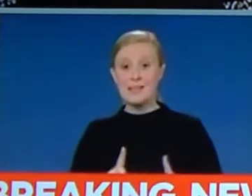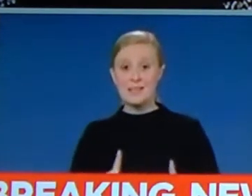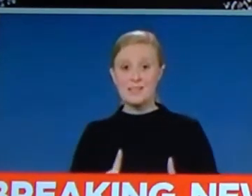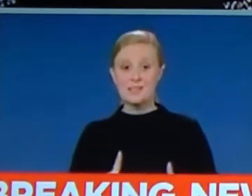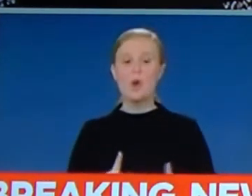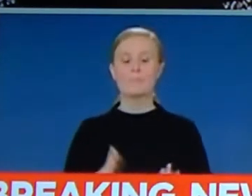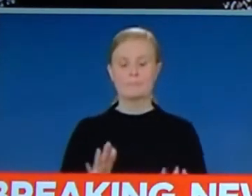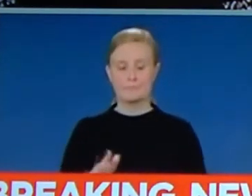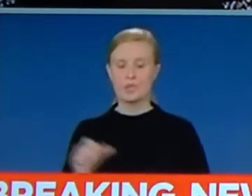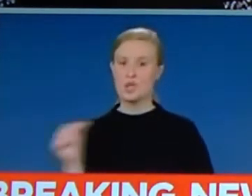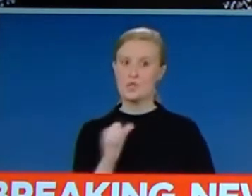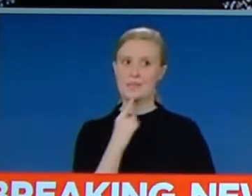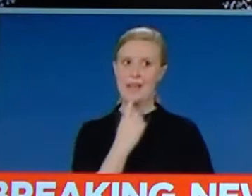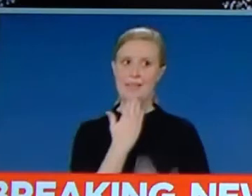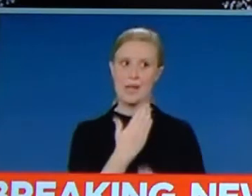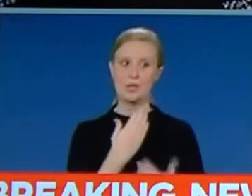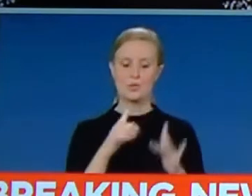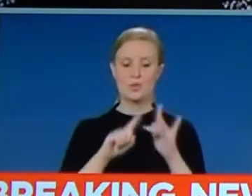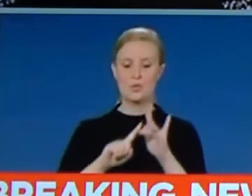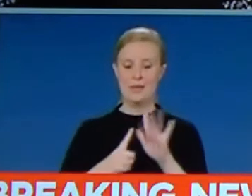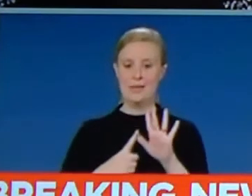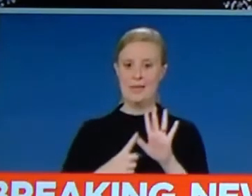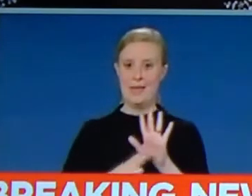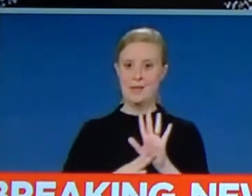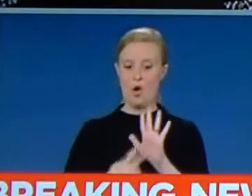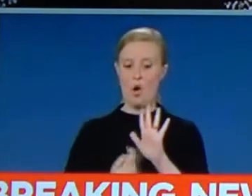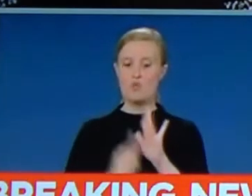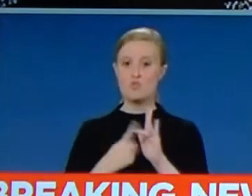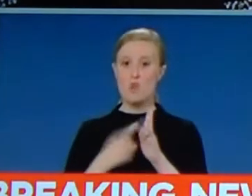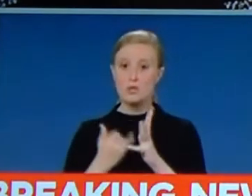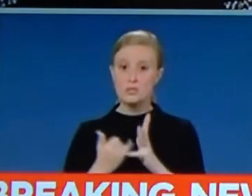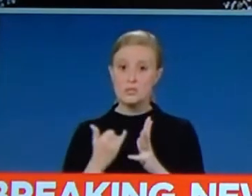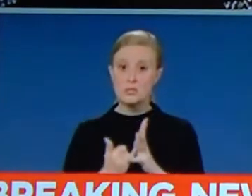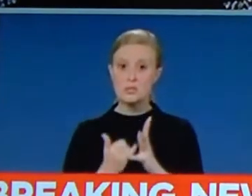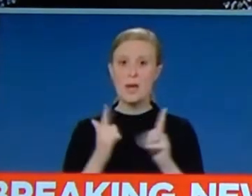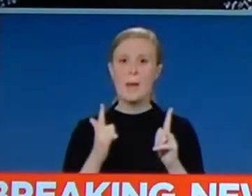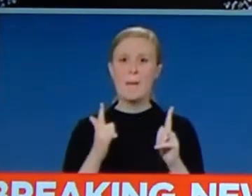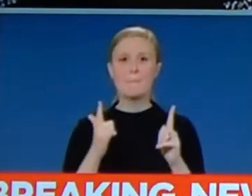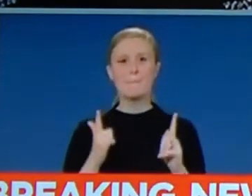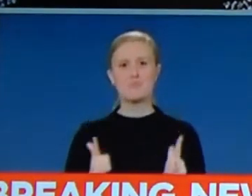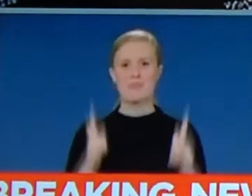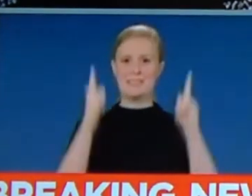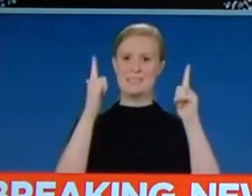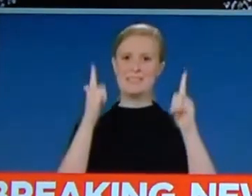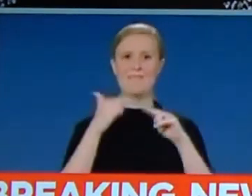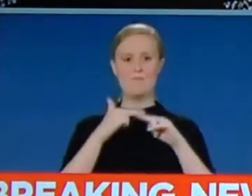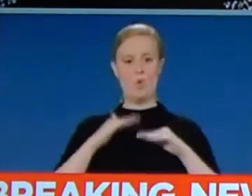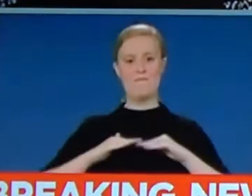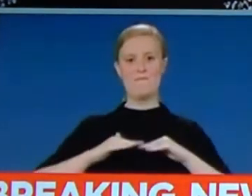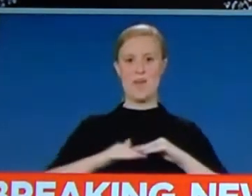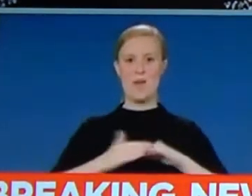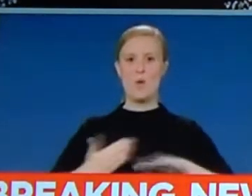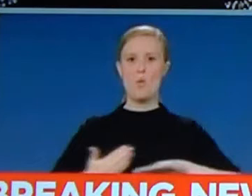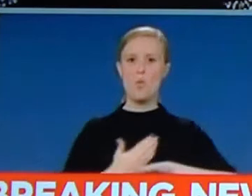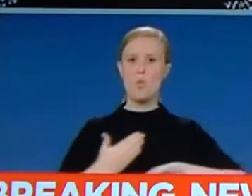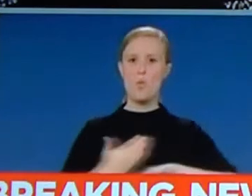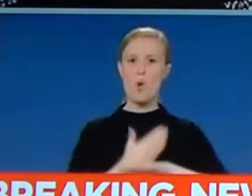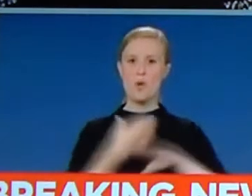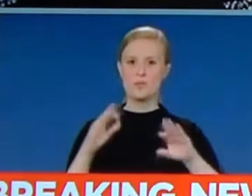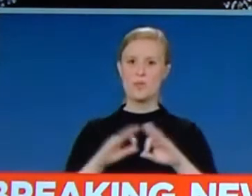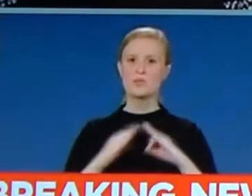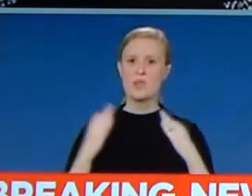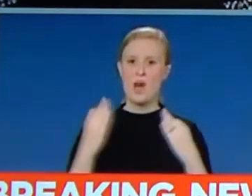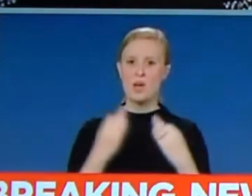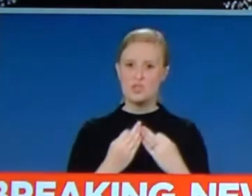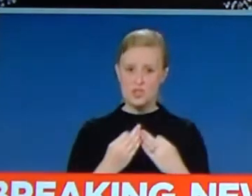President of the Fair Work Commission, Ian Ross, for his remarkable work in facilitating those changes that I've just described. And using his own motion